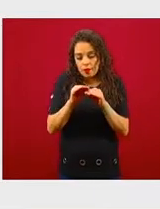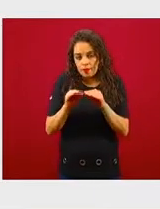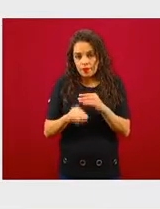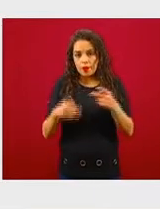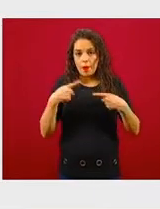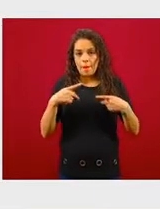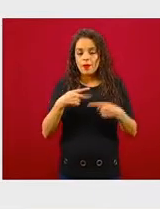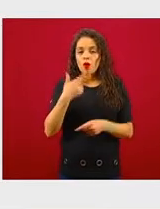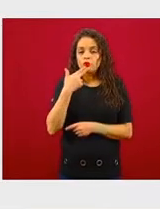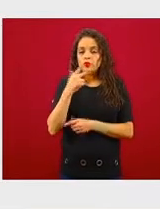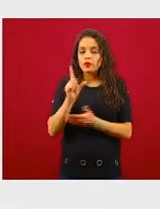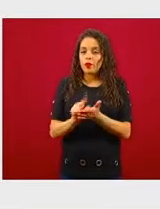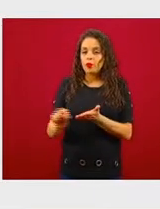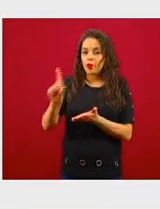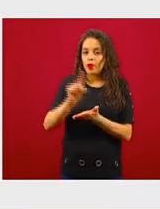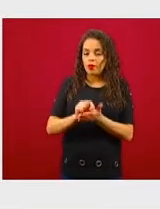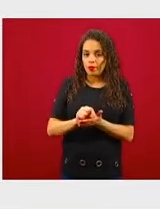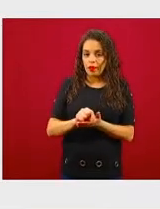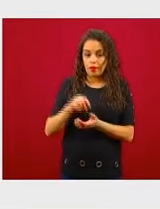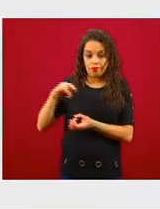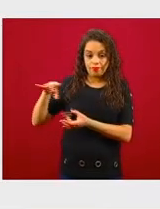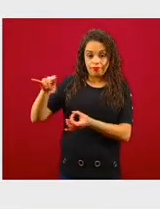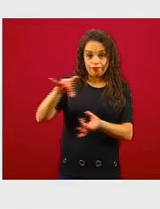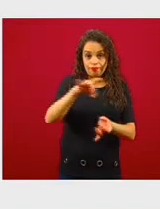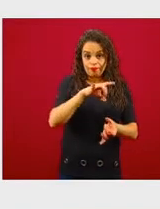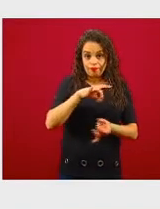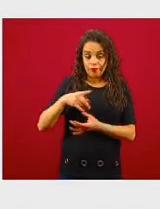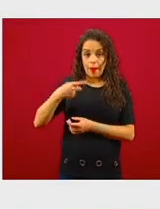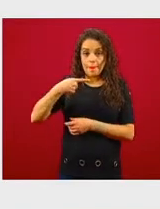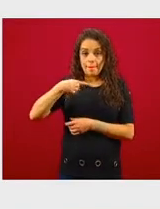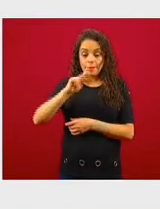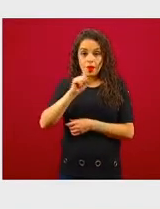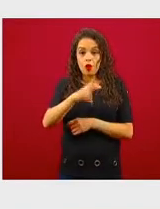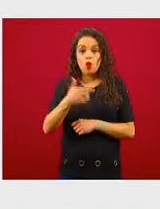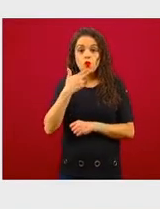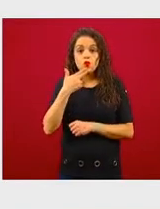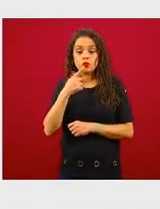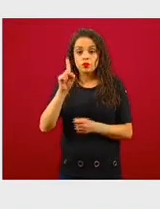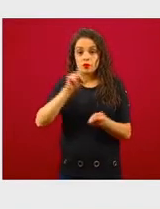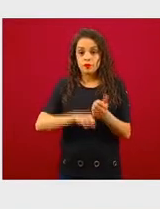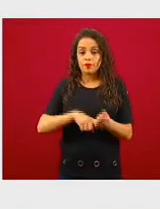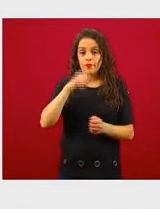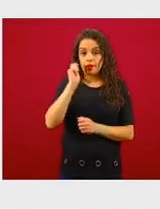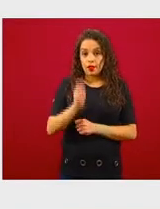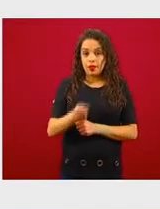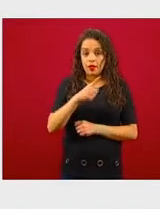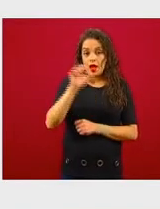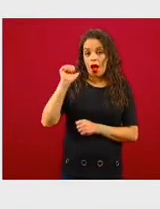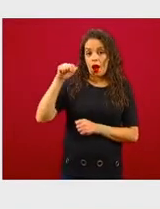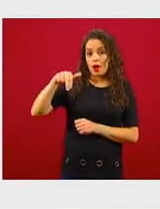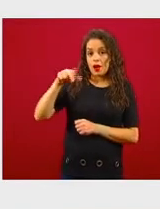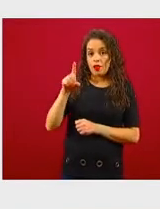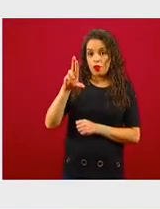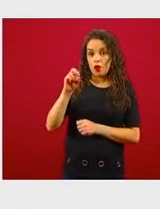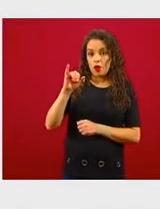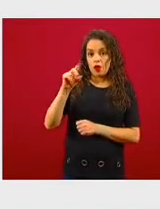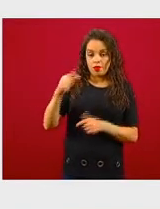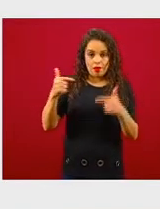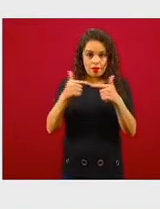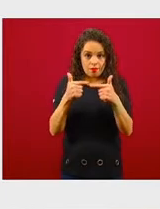Guanajuato is declining somewhat, and its Twitter users have decreased mobility.